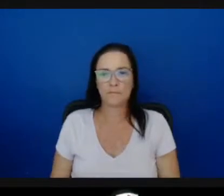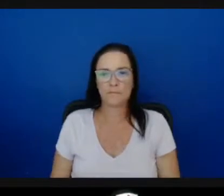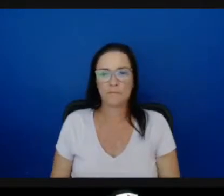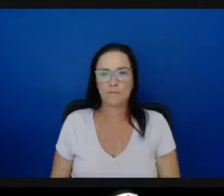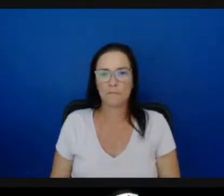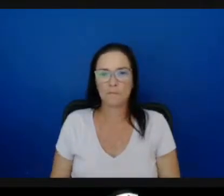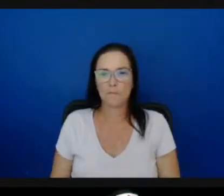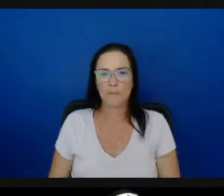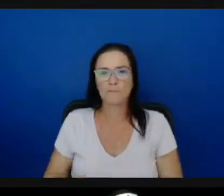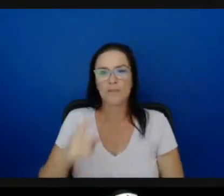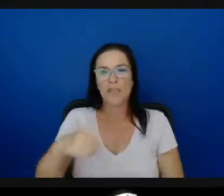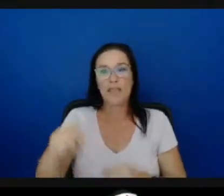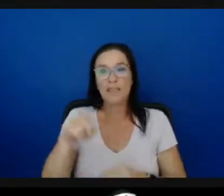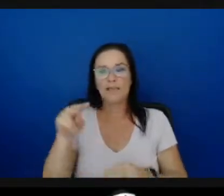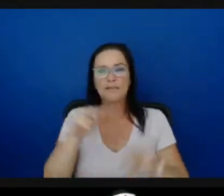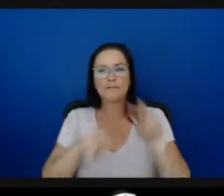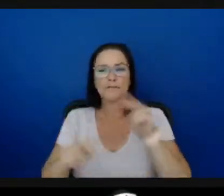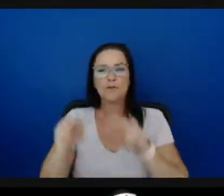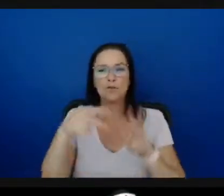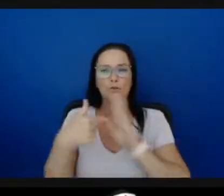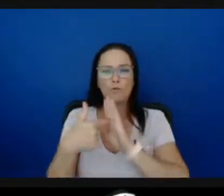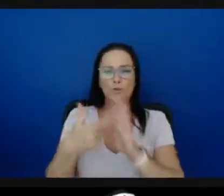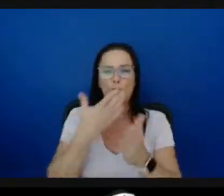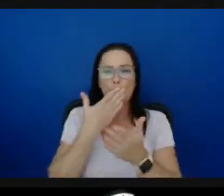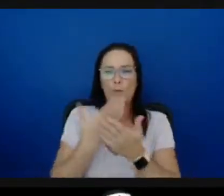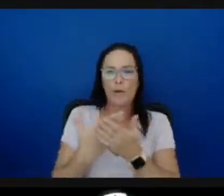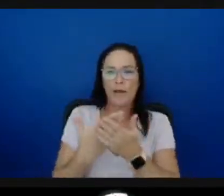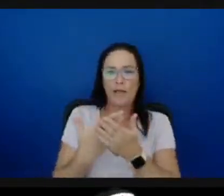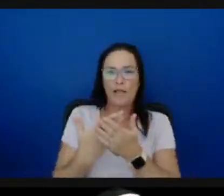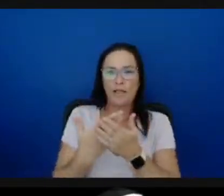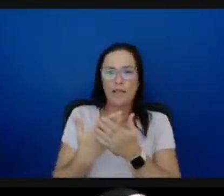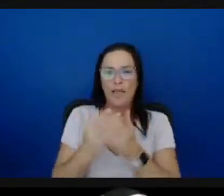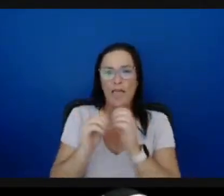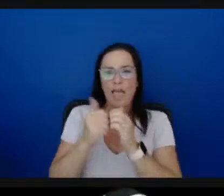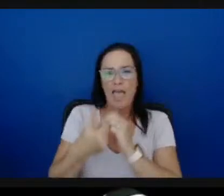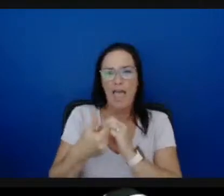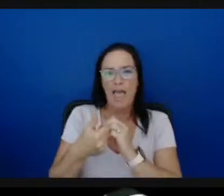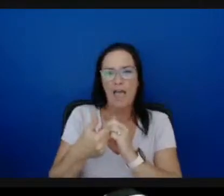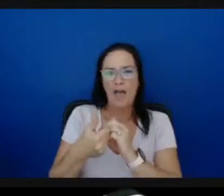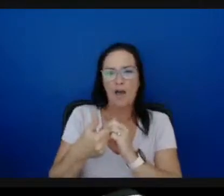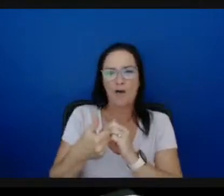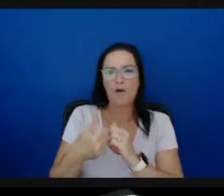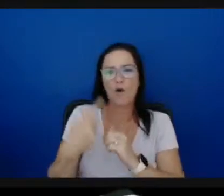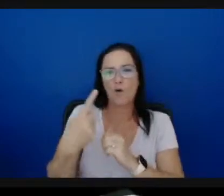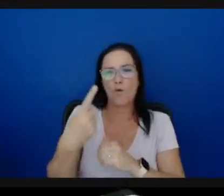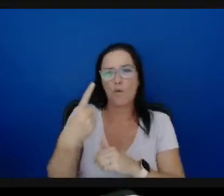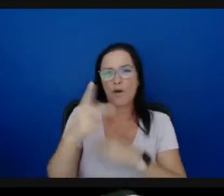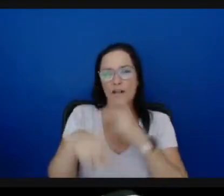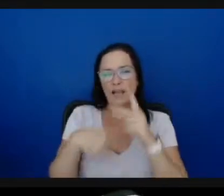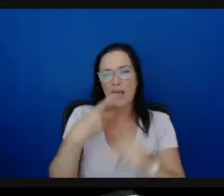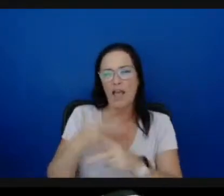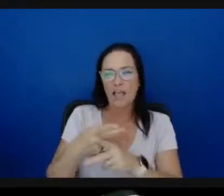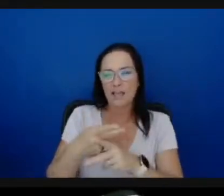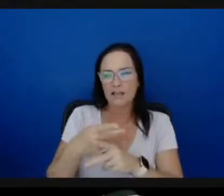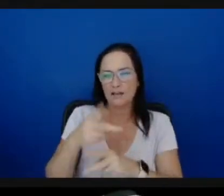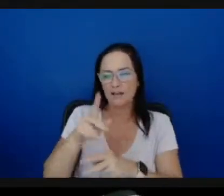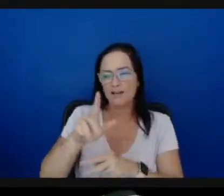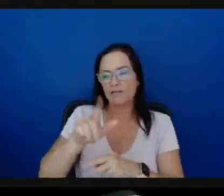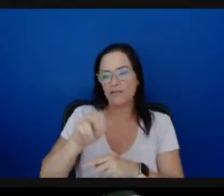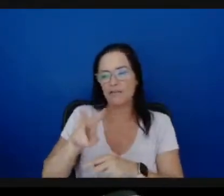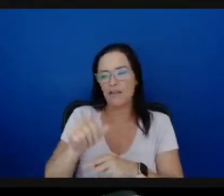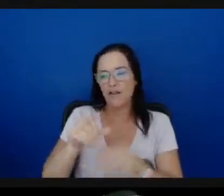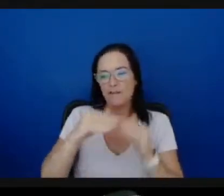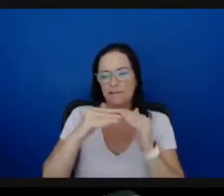These views illustrate well the typical mode of advance of one common variety of pahoehoe flow.